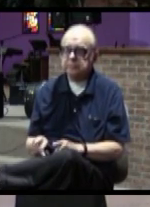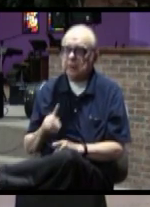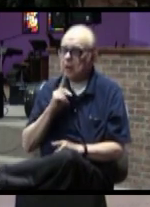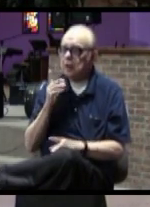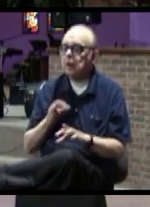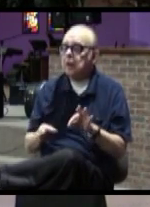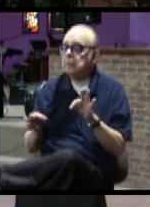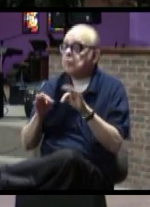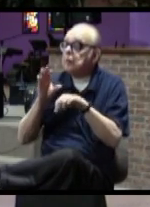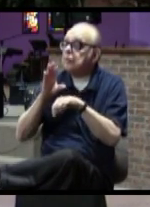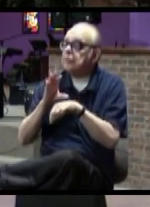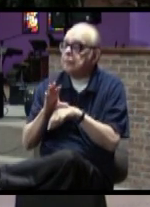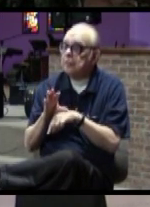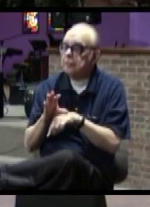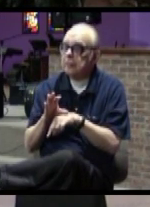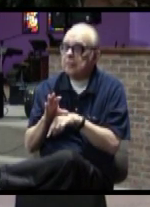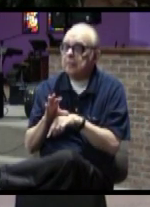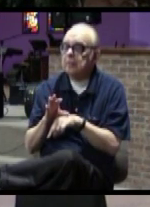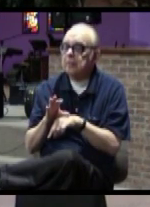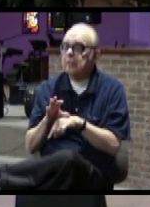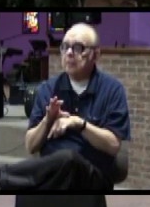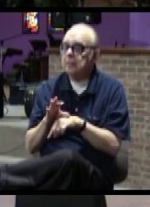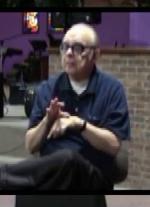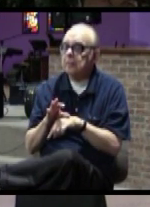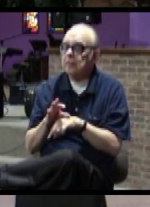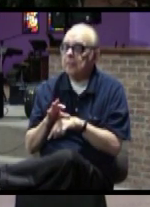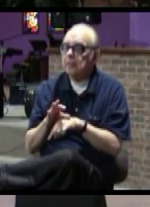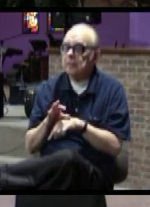Every one of you are important to this church.